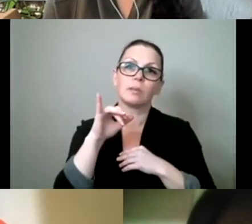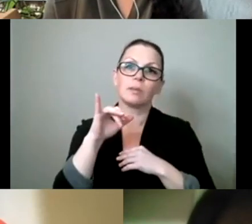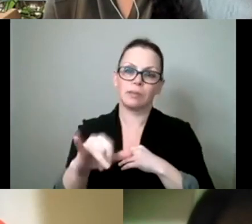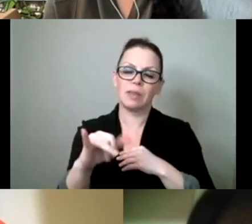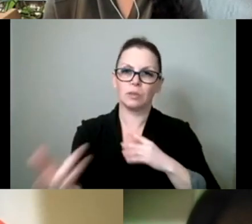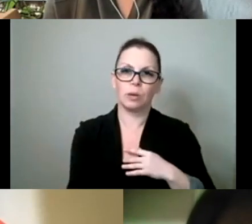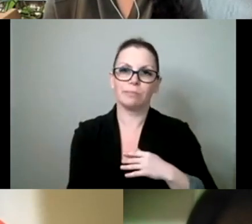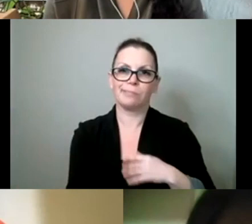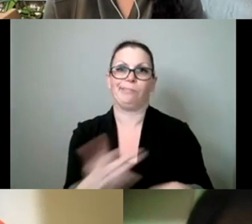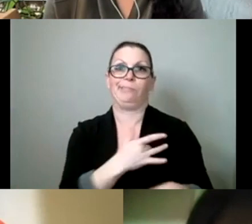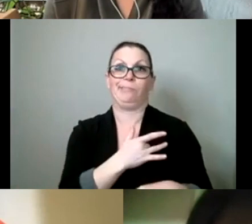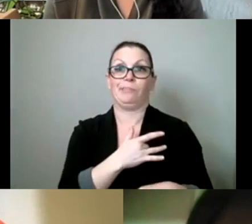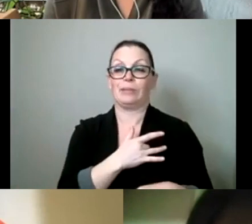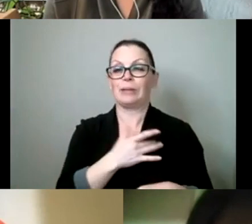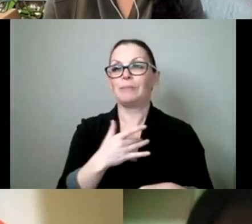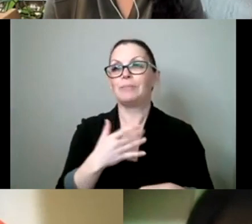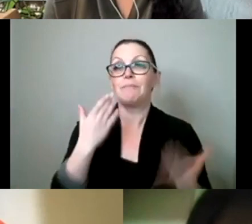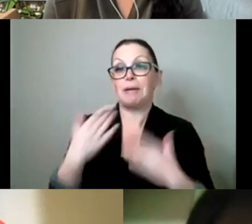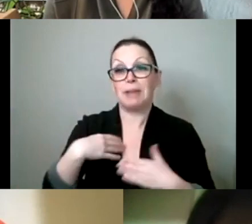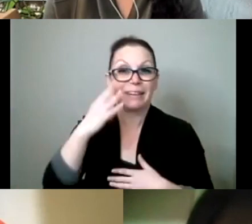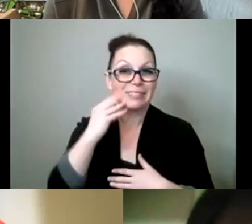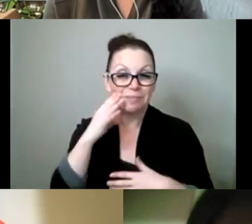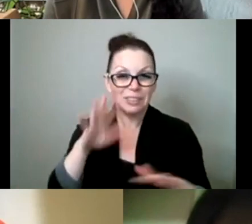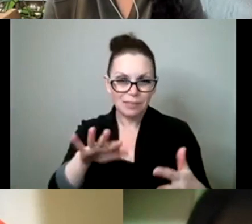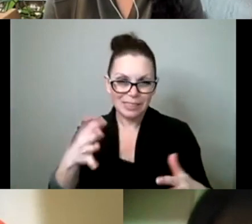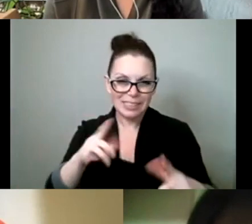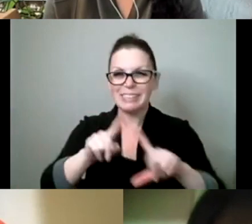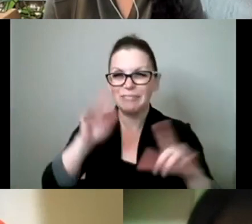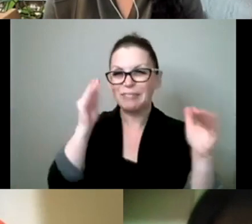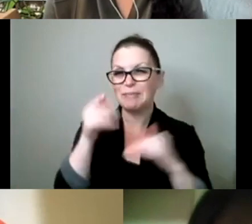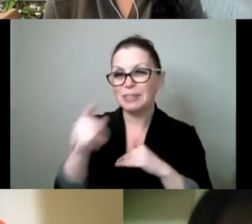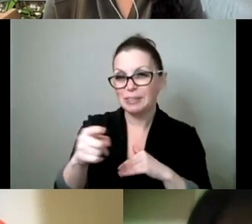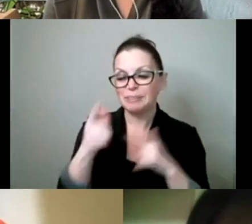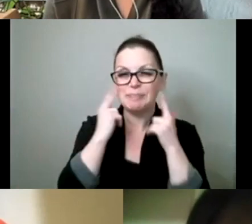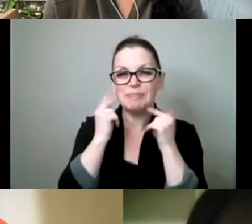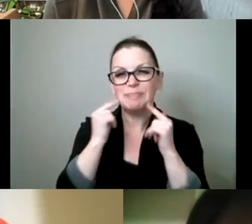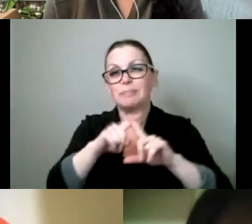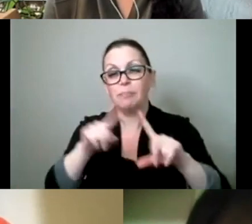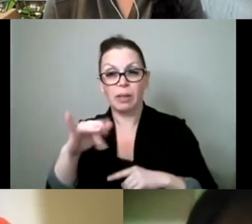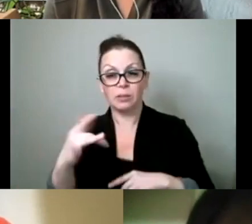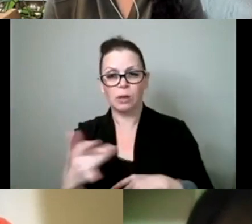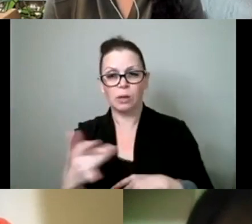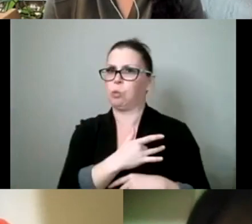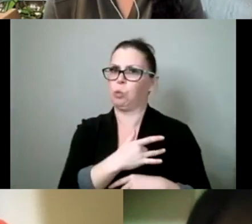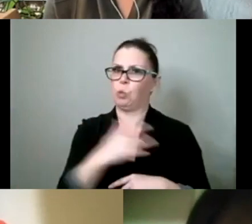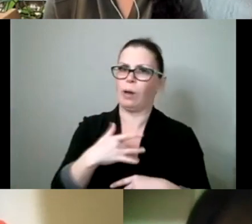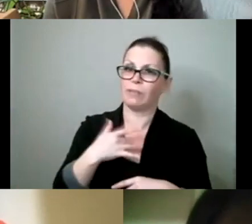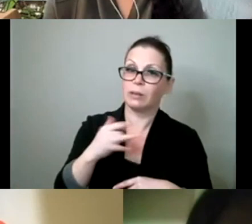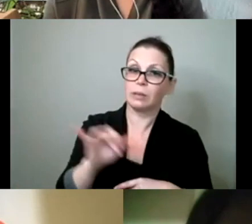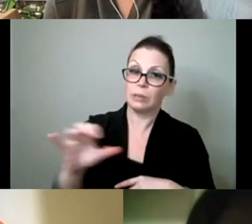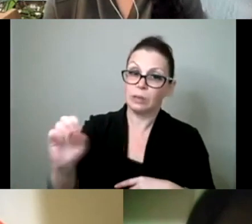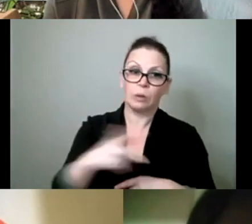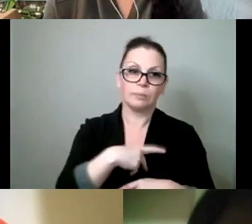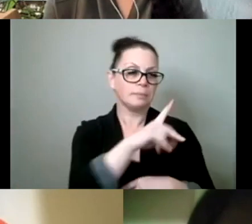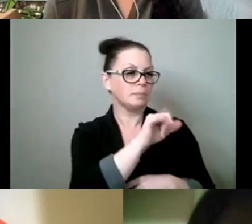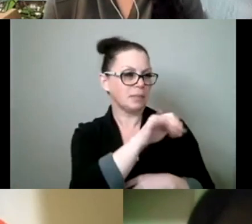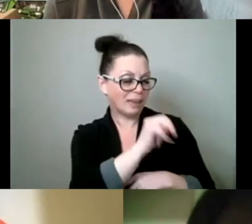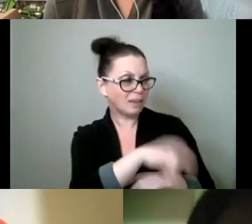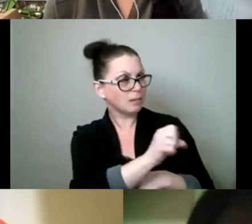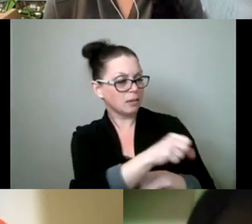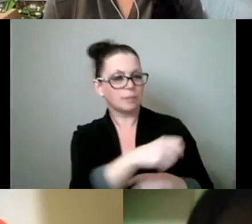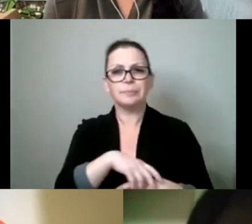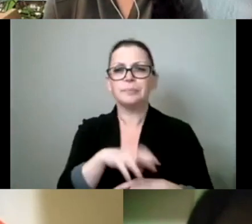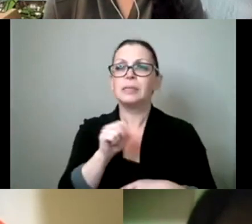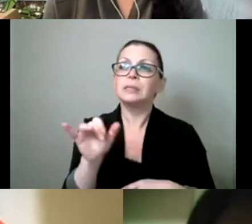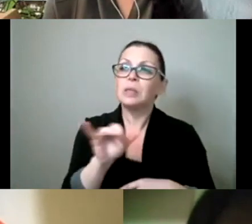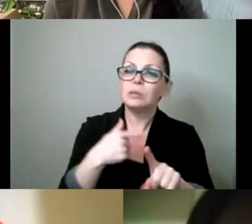Maybe my anxiety is different than yours, but that's what I felt. And I was like, okay, So it's like,